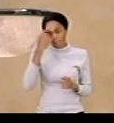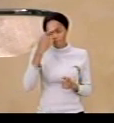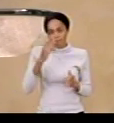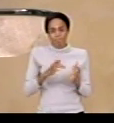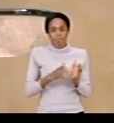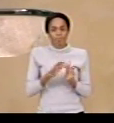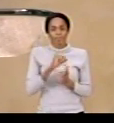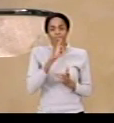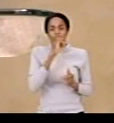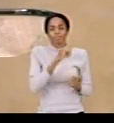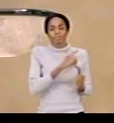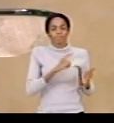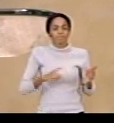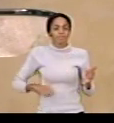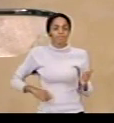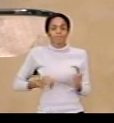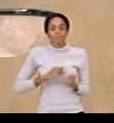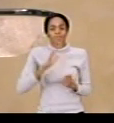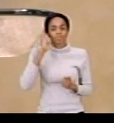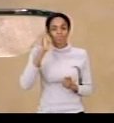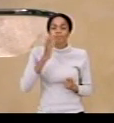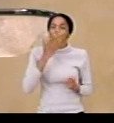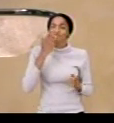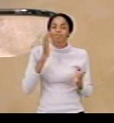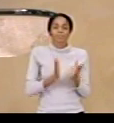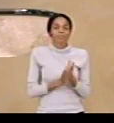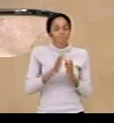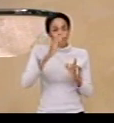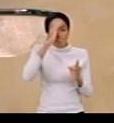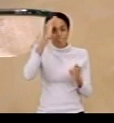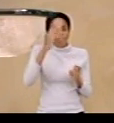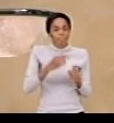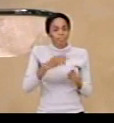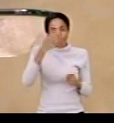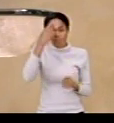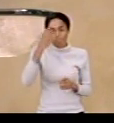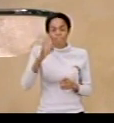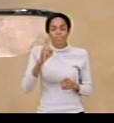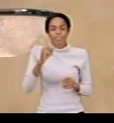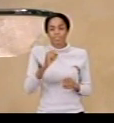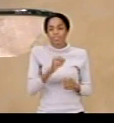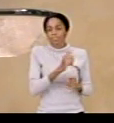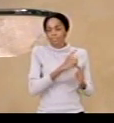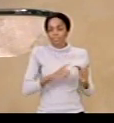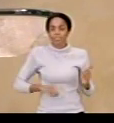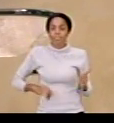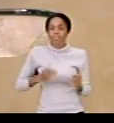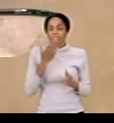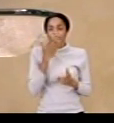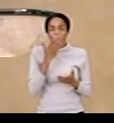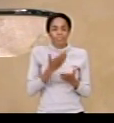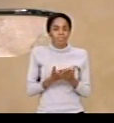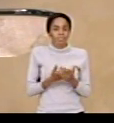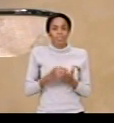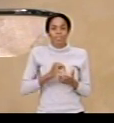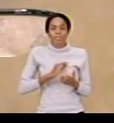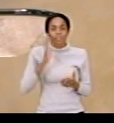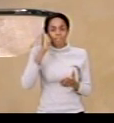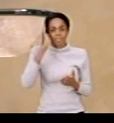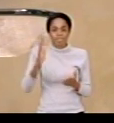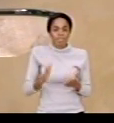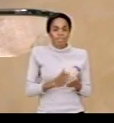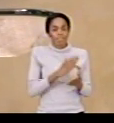is Lord. I will praise his name, he is good to me. Sing with